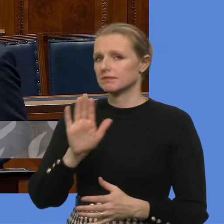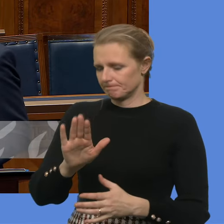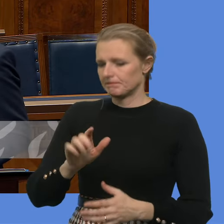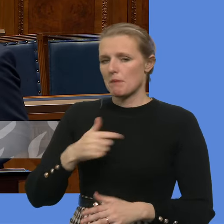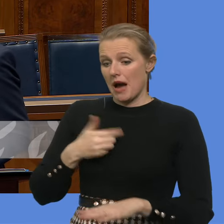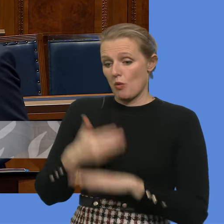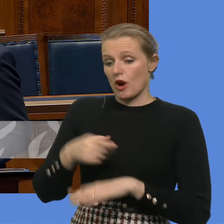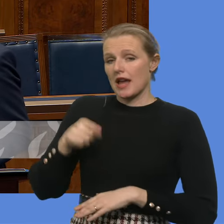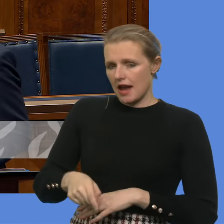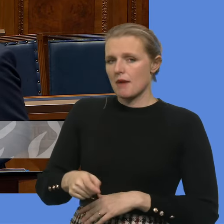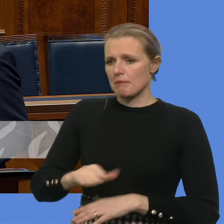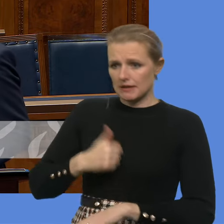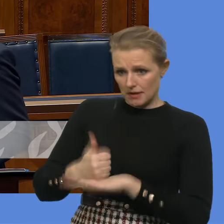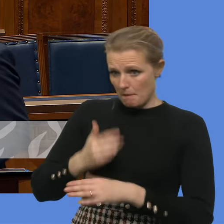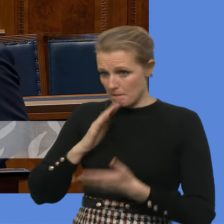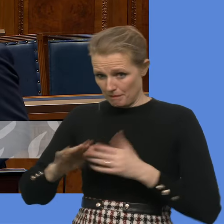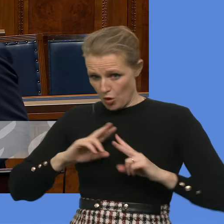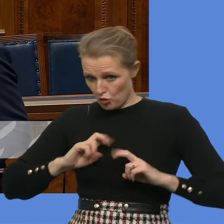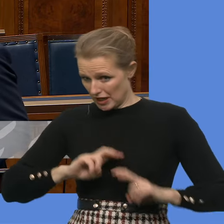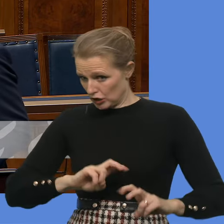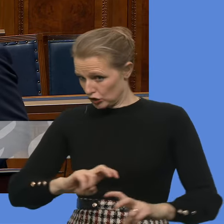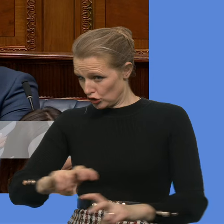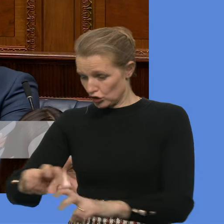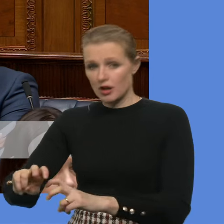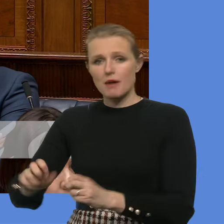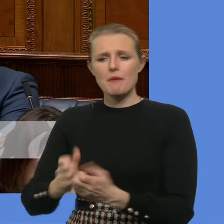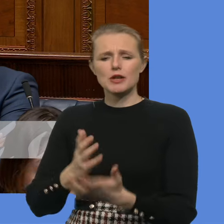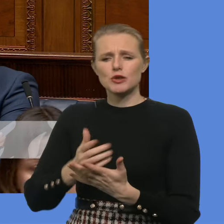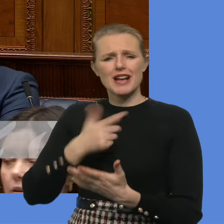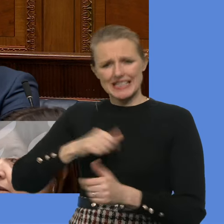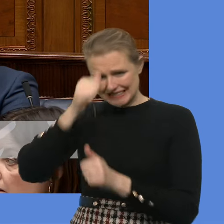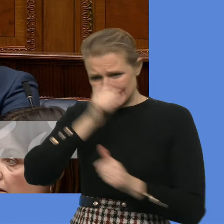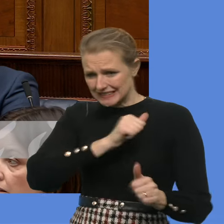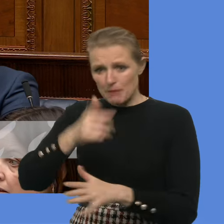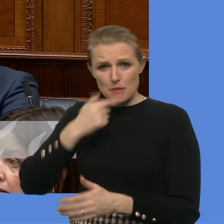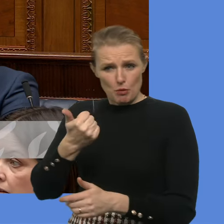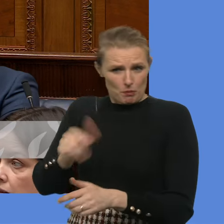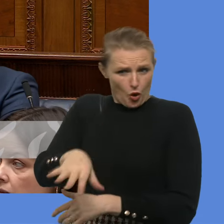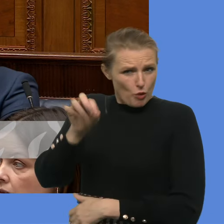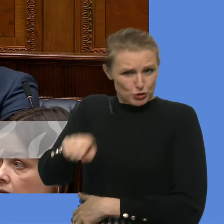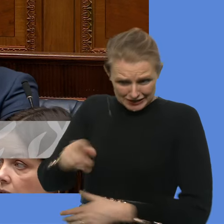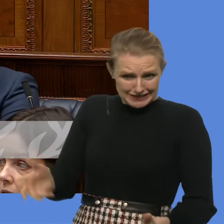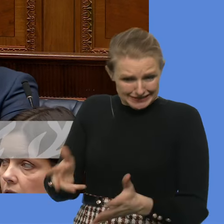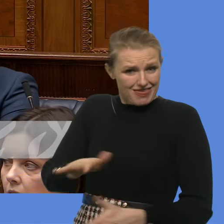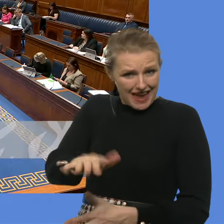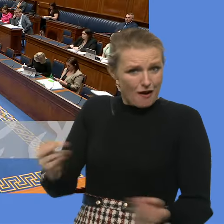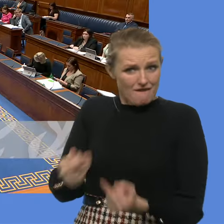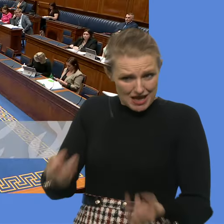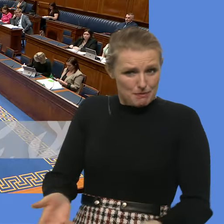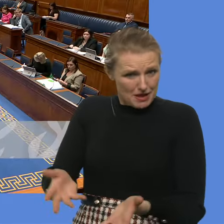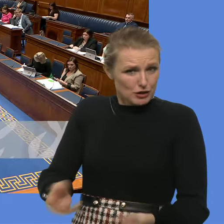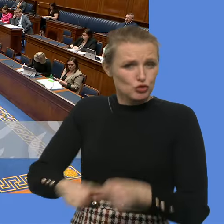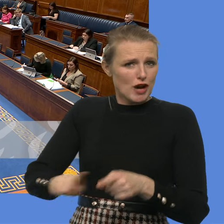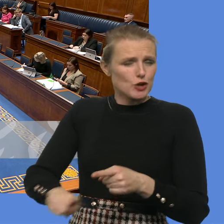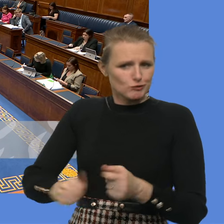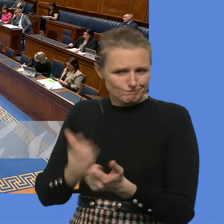commissioned research, and we will continue to make sure that that is available to more people, to understand that that option may be available to them. Question 6 has been withdrawn. Patsy McLoone.